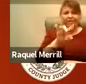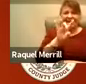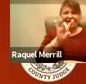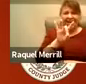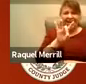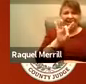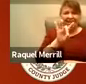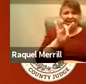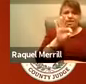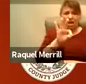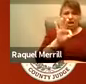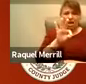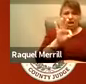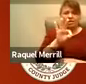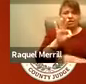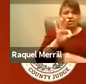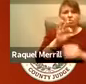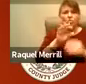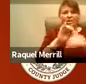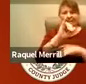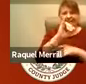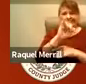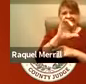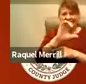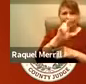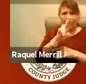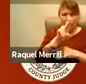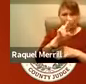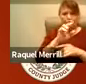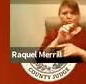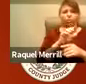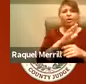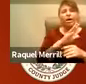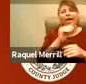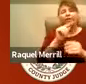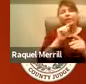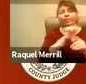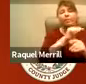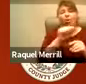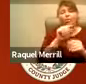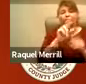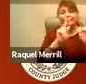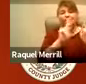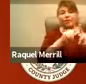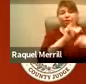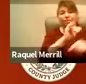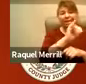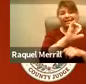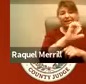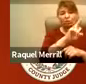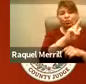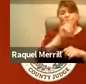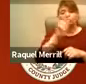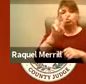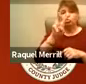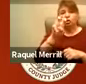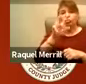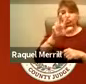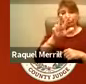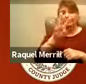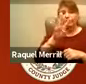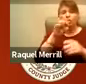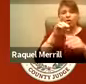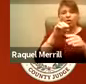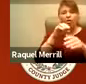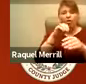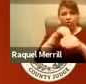289 were in ICU, and out of those people in ICU, 234 were in